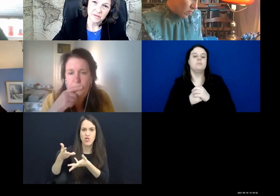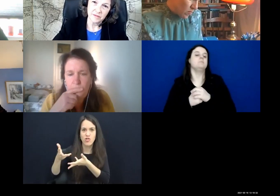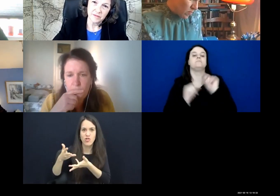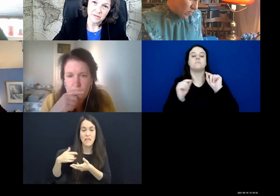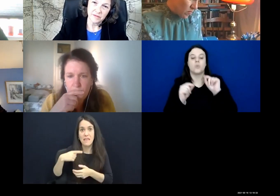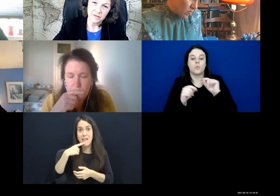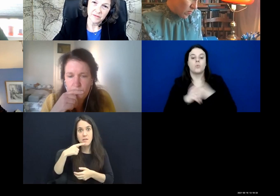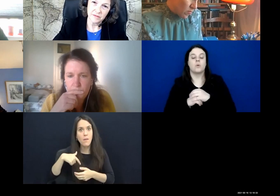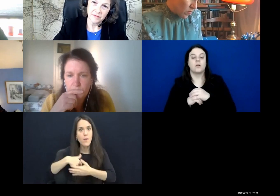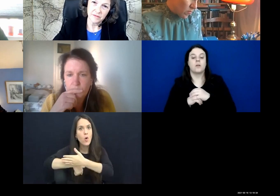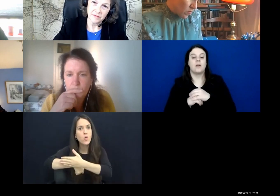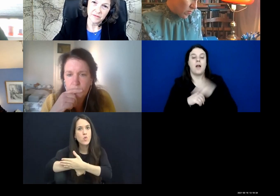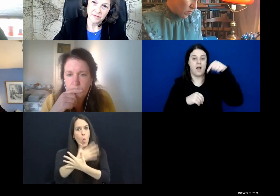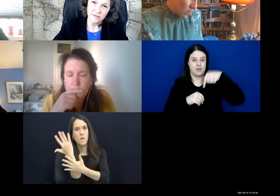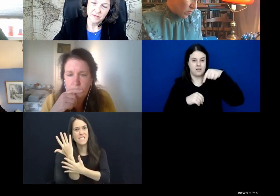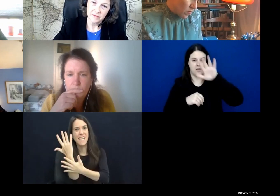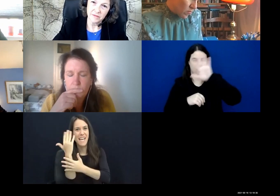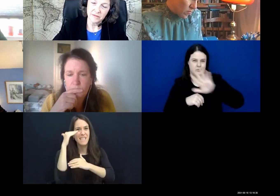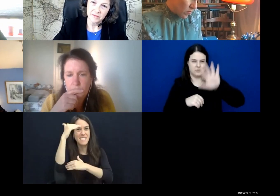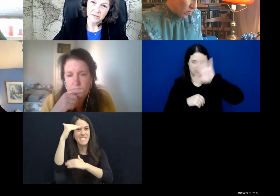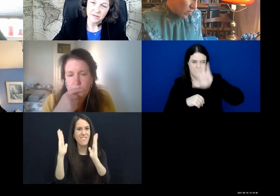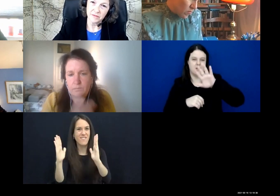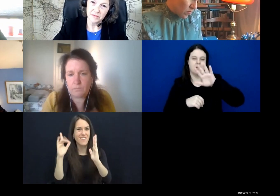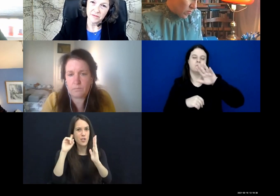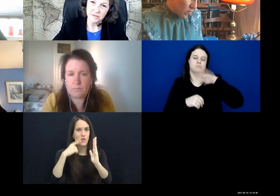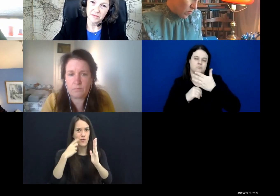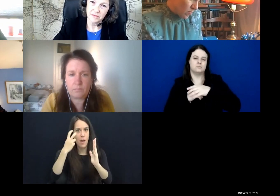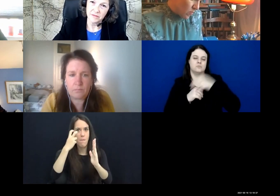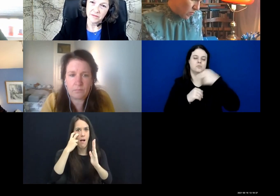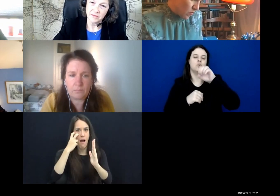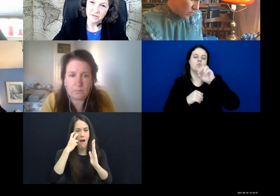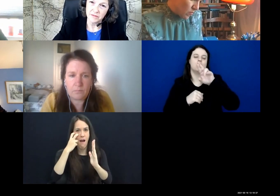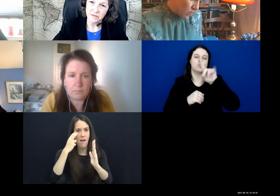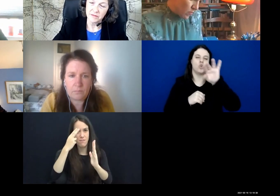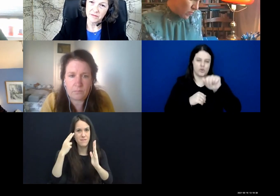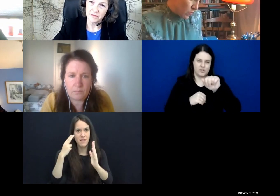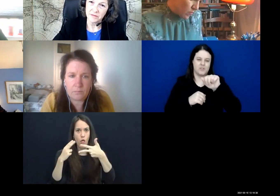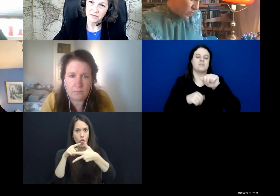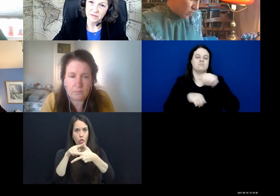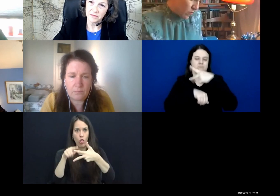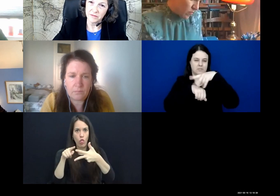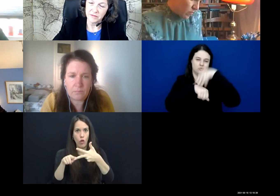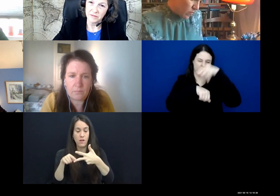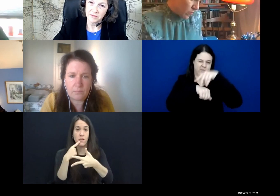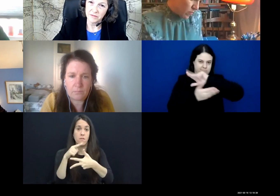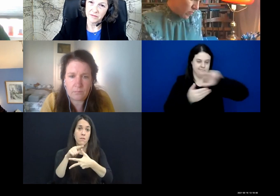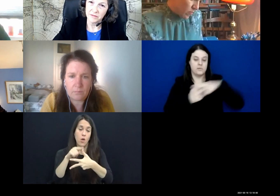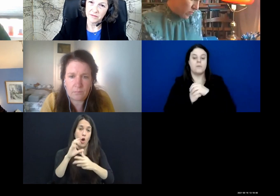Nordic definition for deafblindness really rests on three key areas, which are to do with